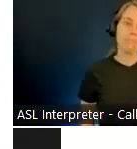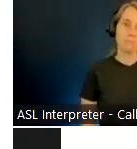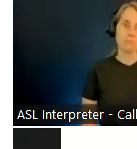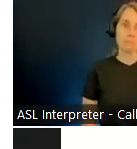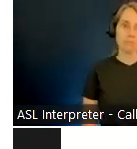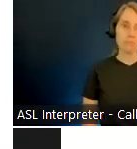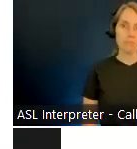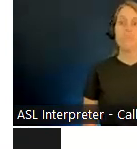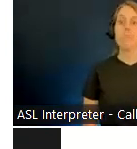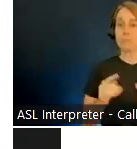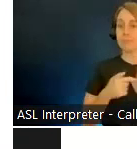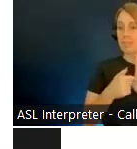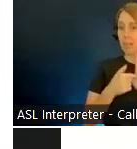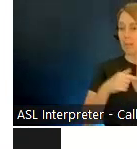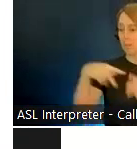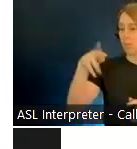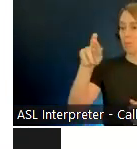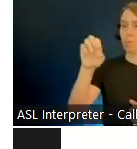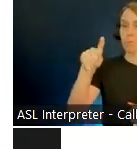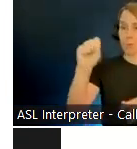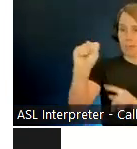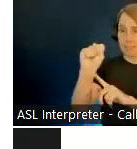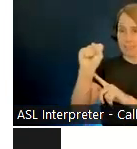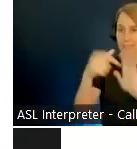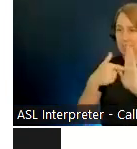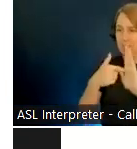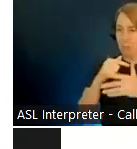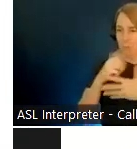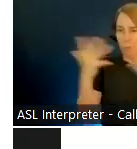Examples of the pre-eds: job exploration counseling.